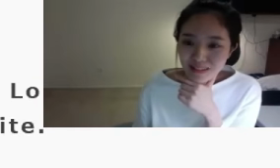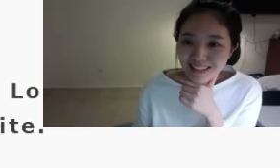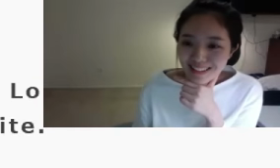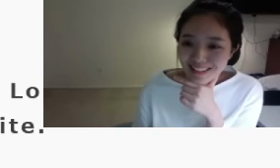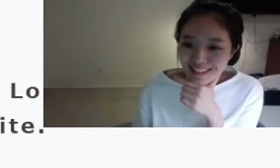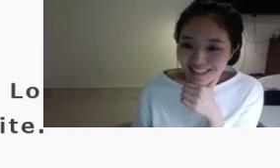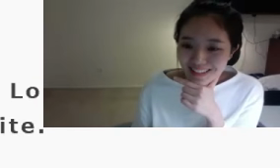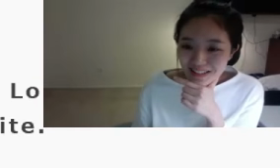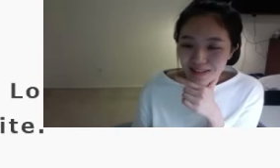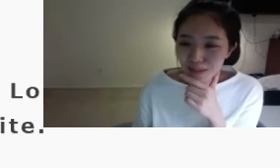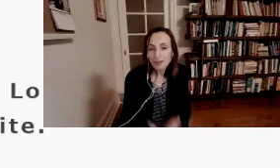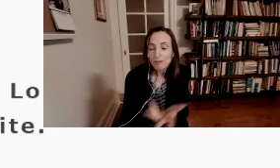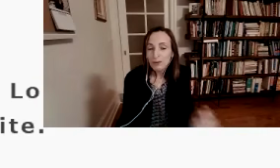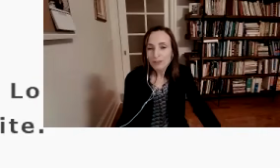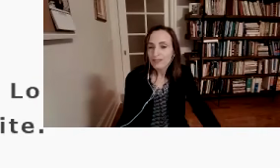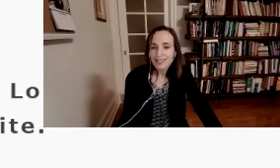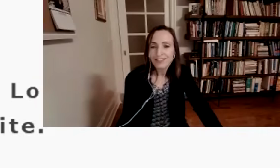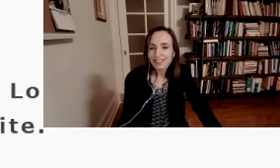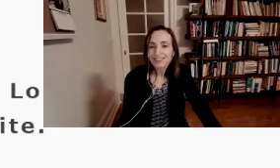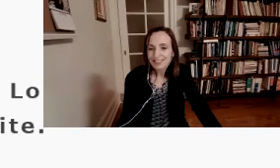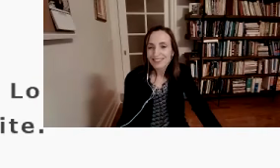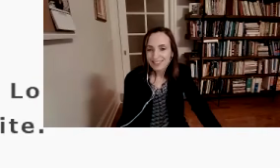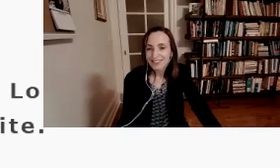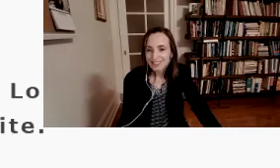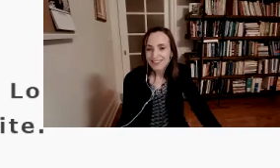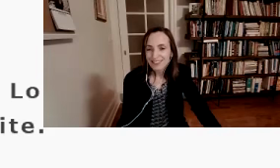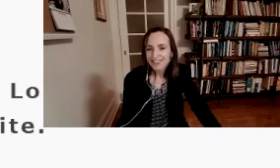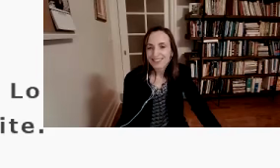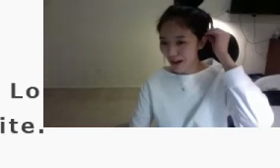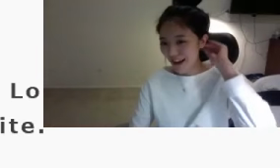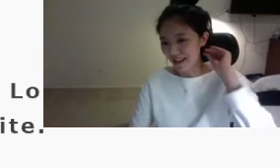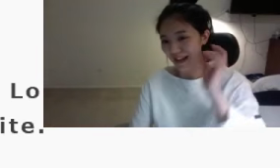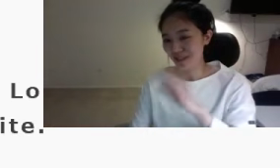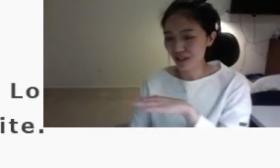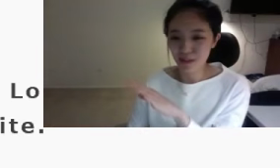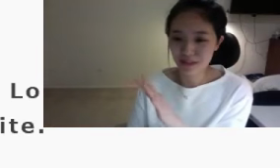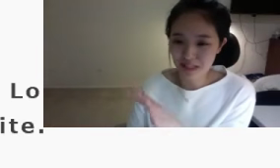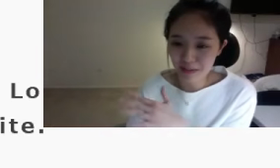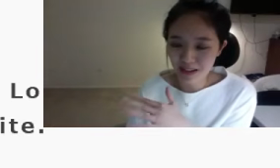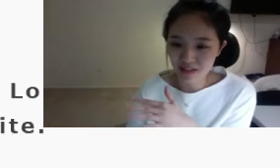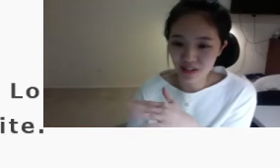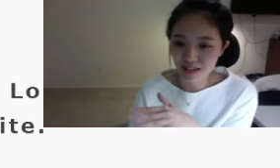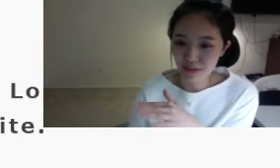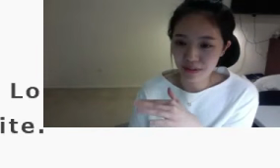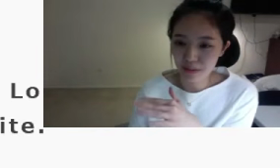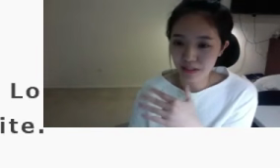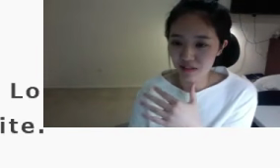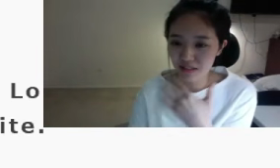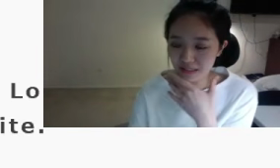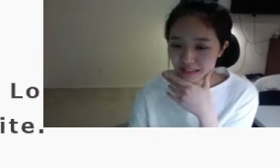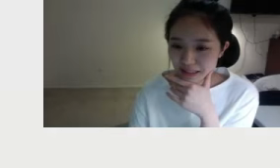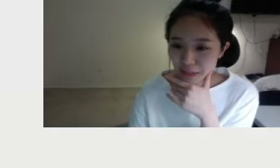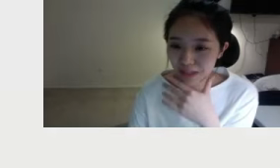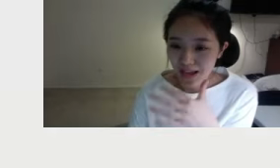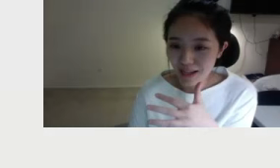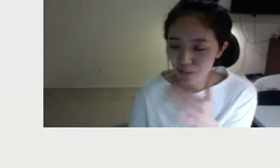sympathetic to that idea, and you had a beautiful way of testing it. Okay, thank you. So Sam and I started out this